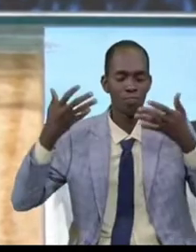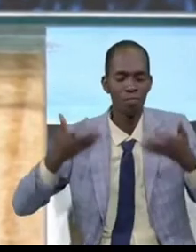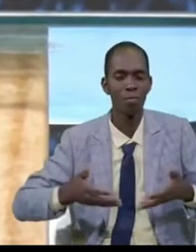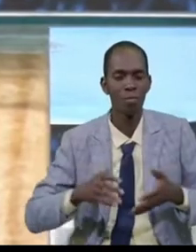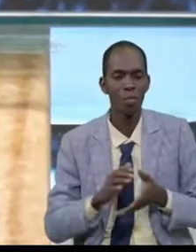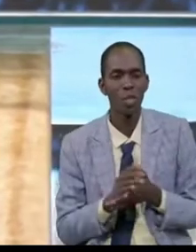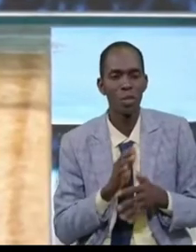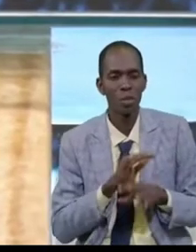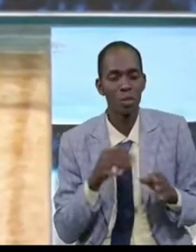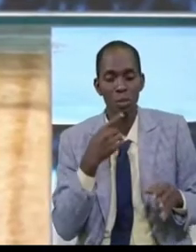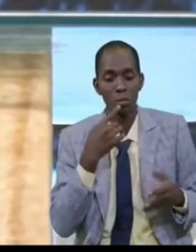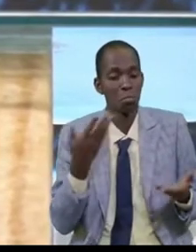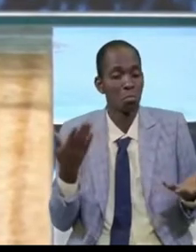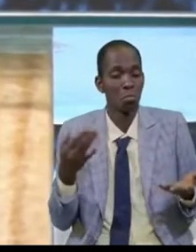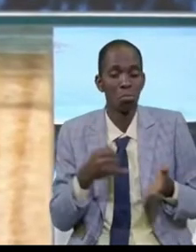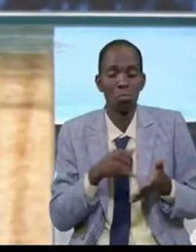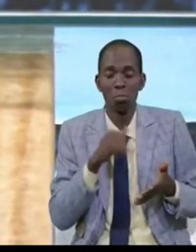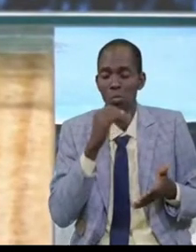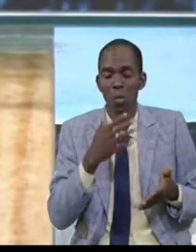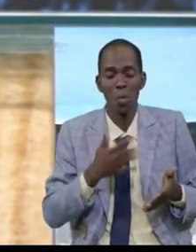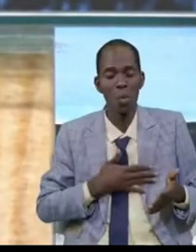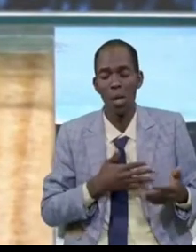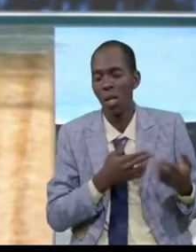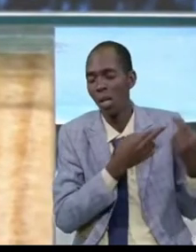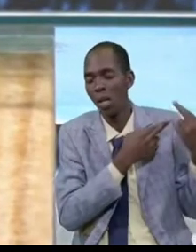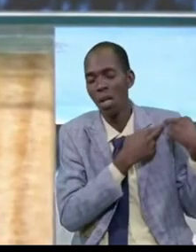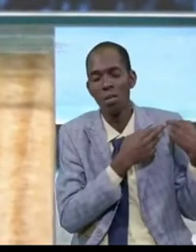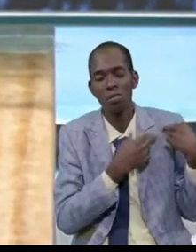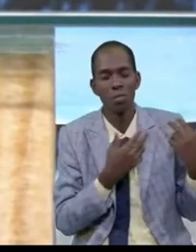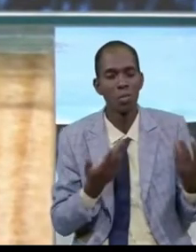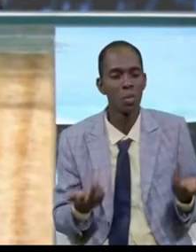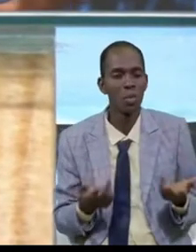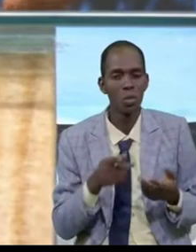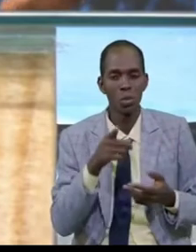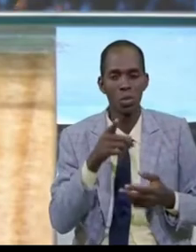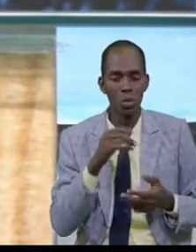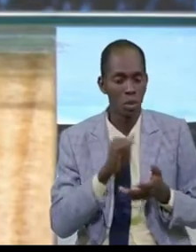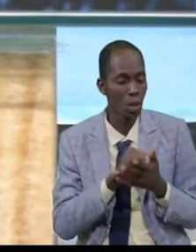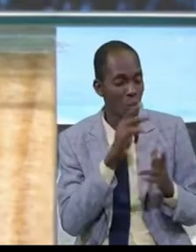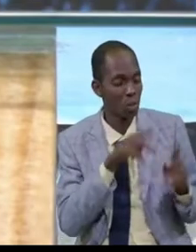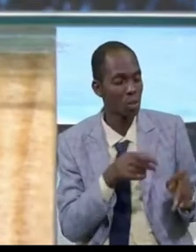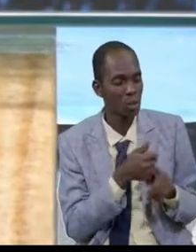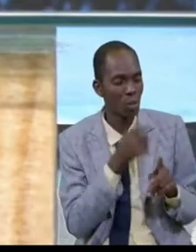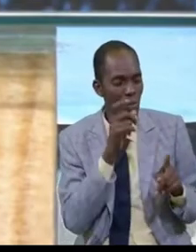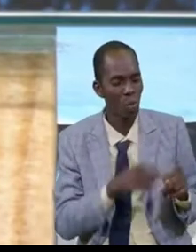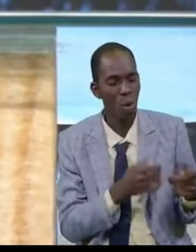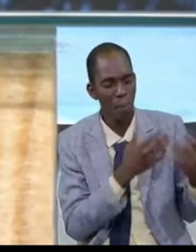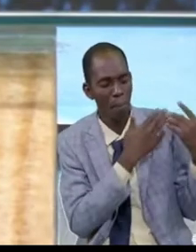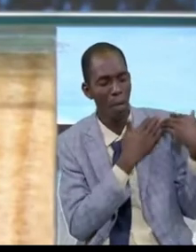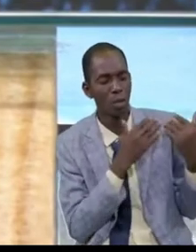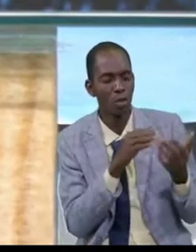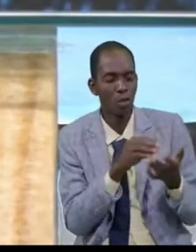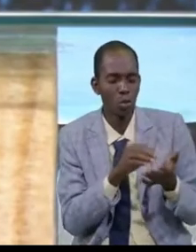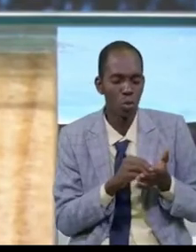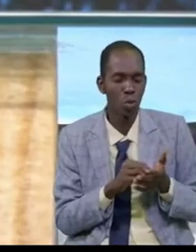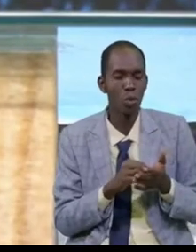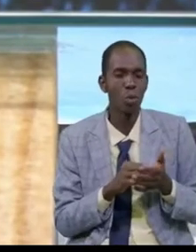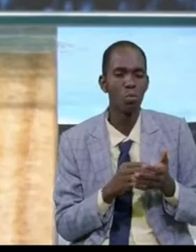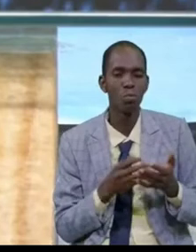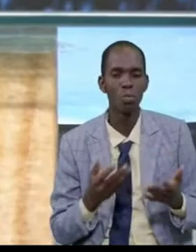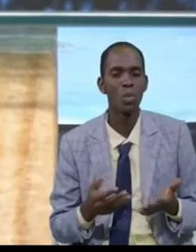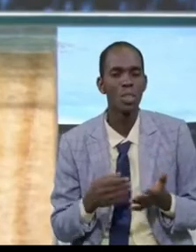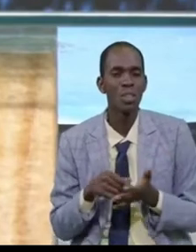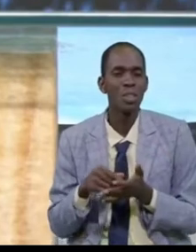his responsibility. He needs to bear his own body. I don't know why he's in that